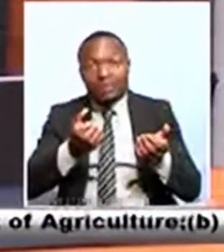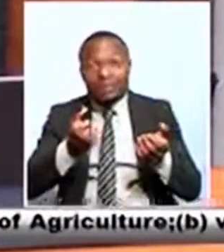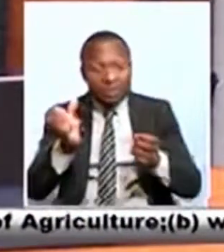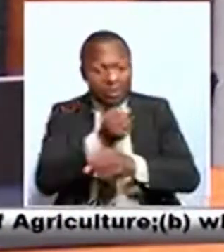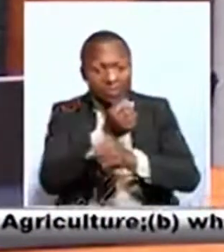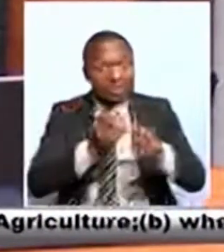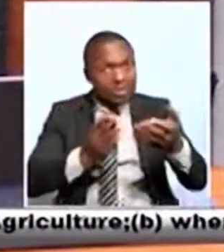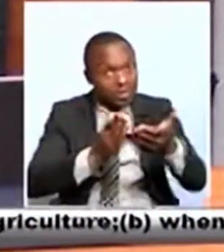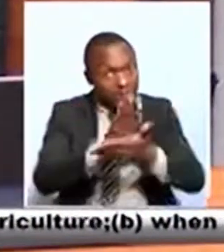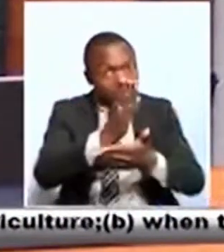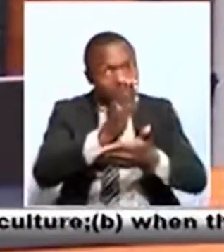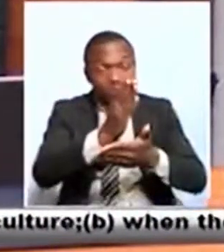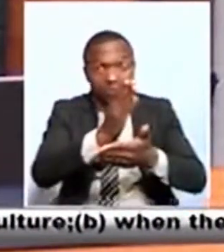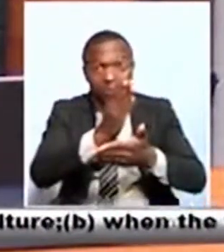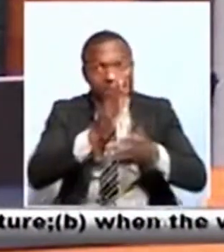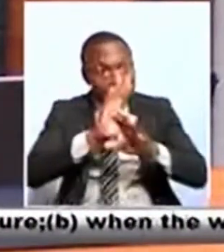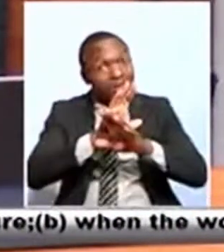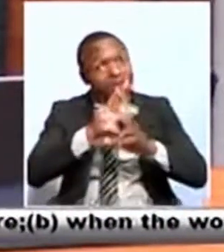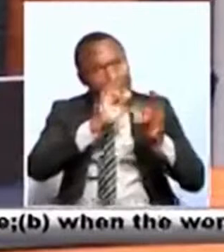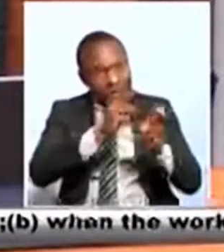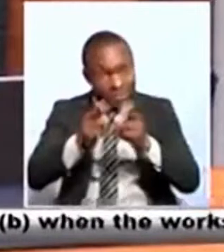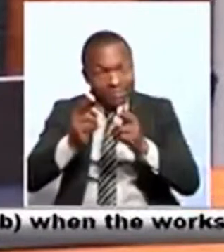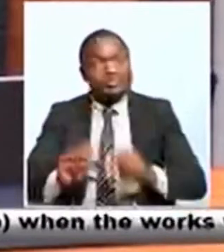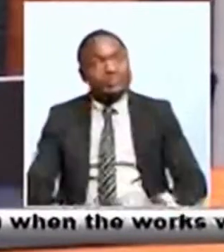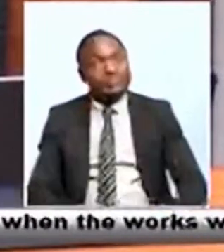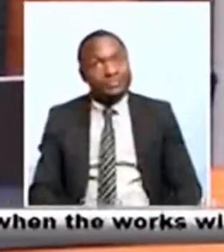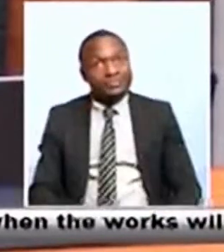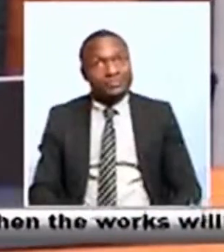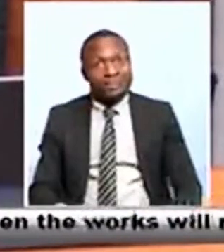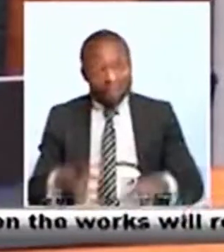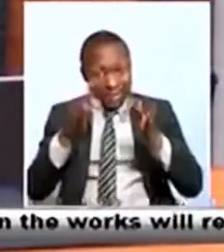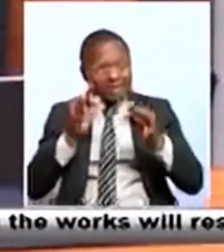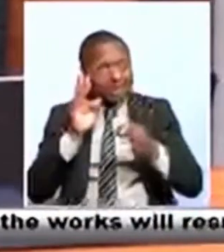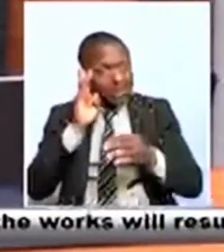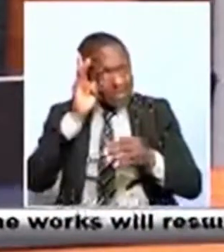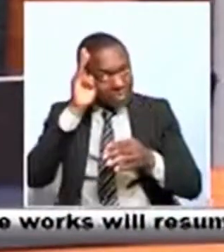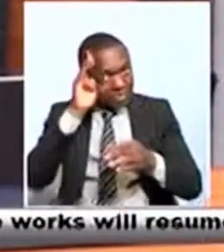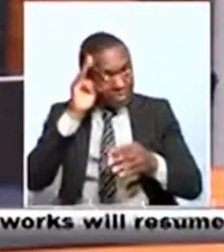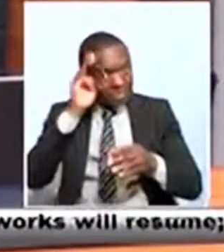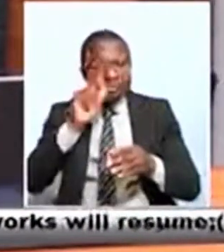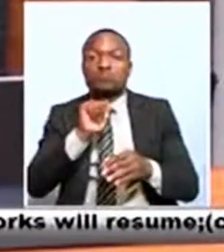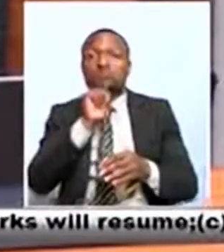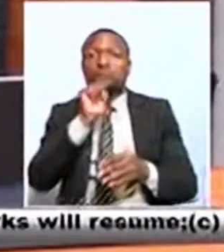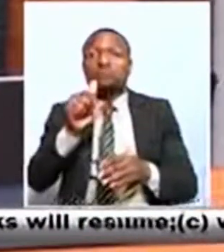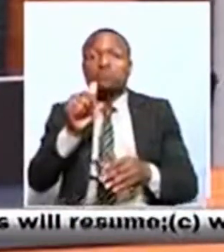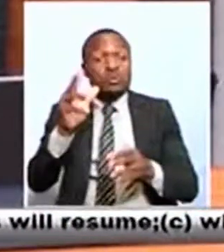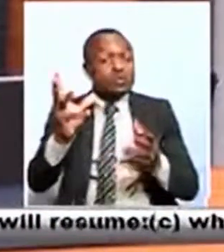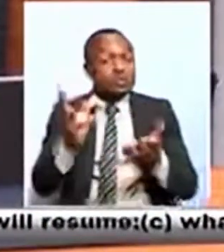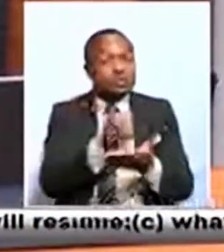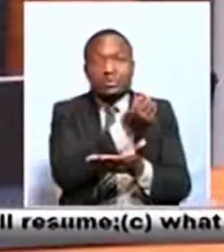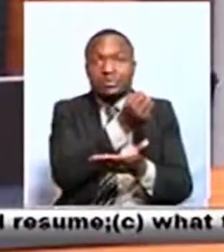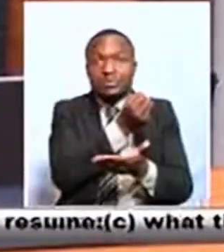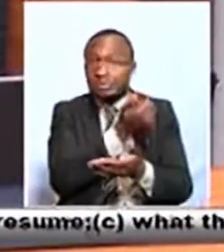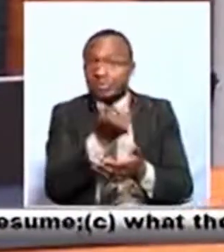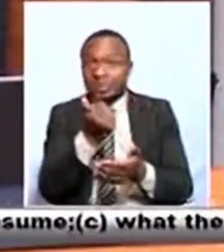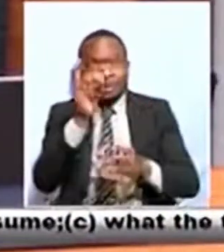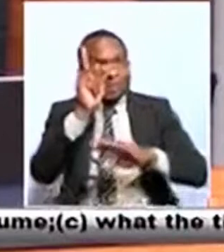from you whether your ministry won't take any